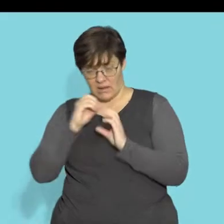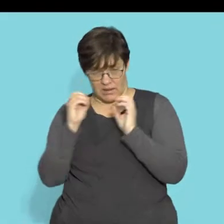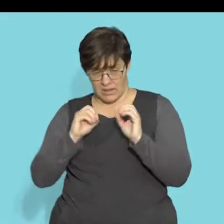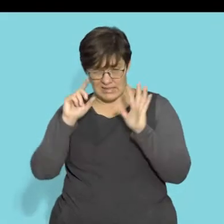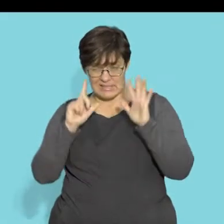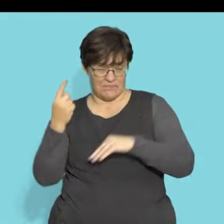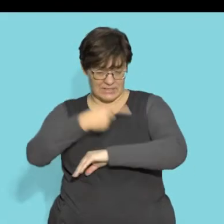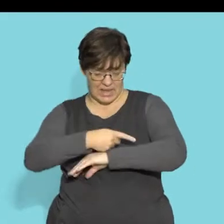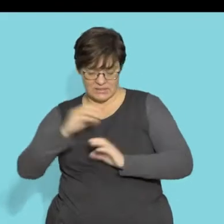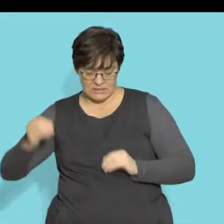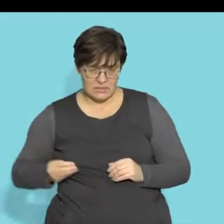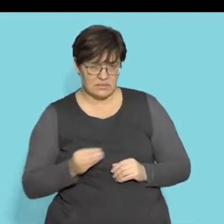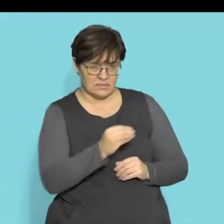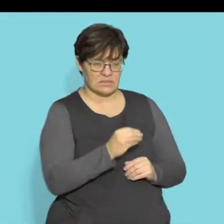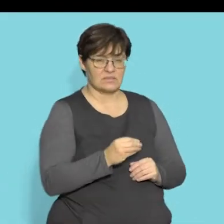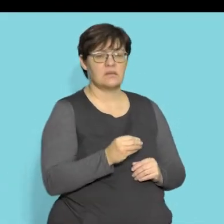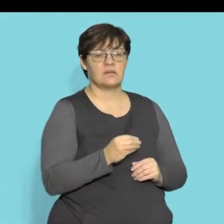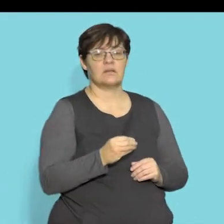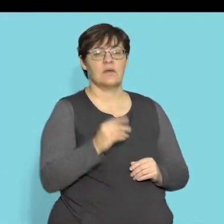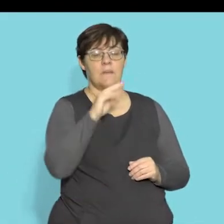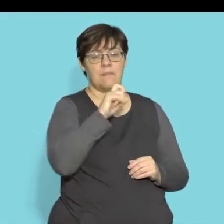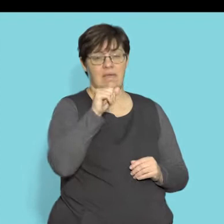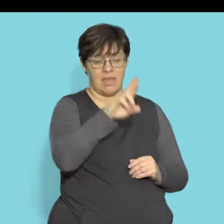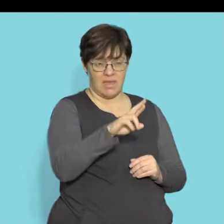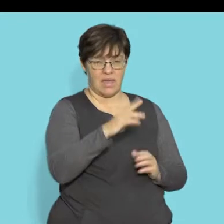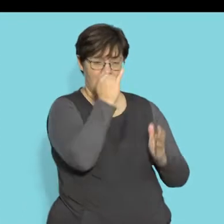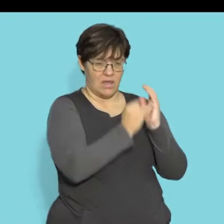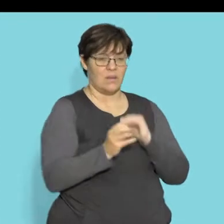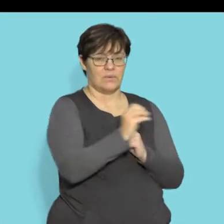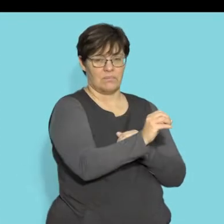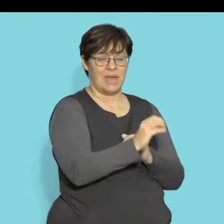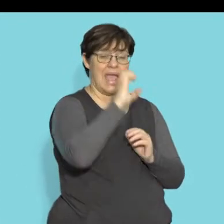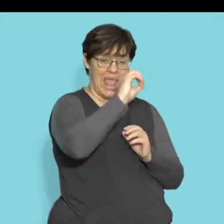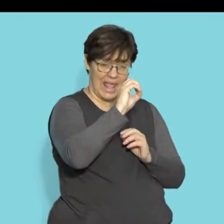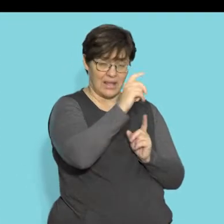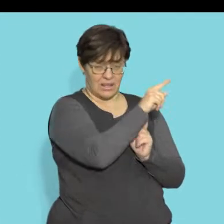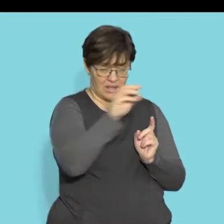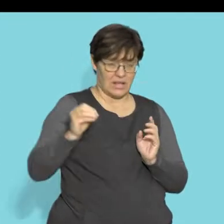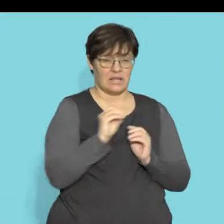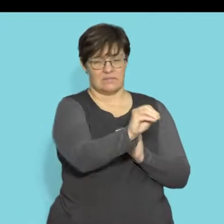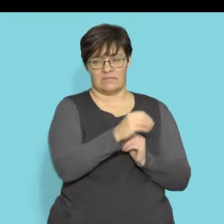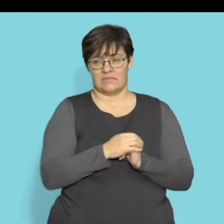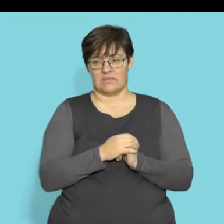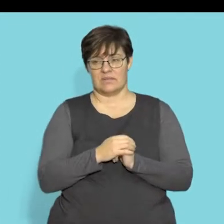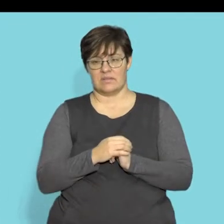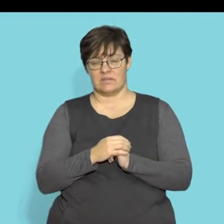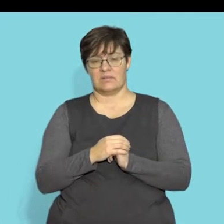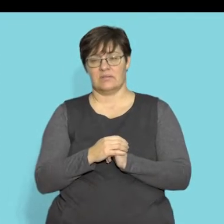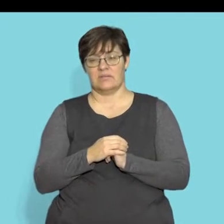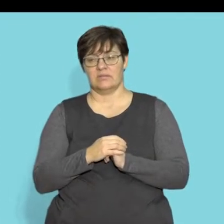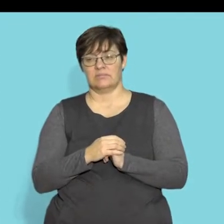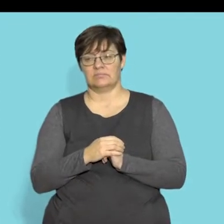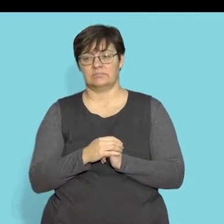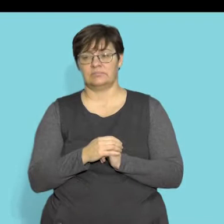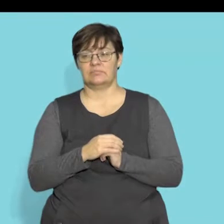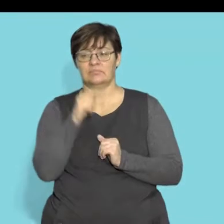then inserted into the uterus of the individual that donated the egg, in this case, the female. And